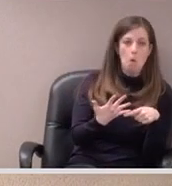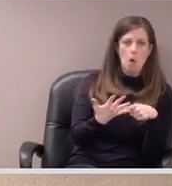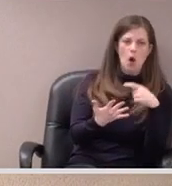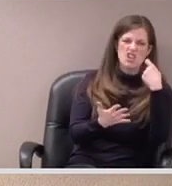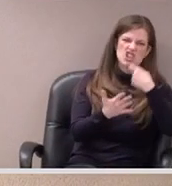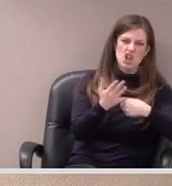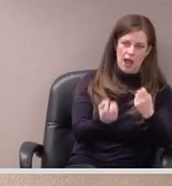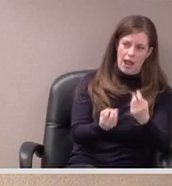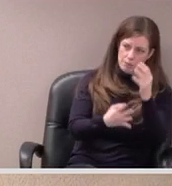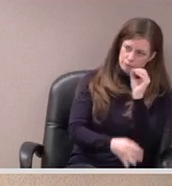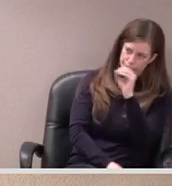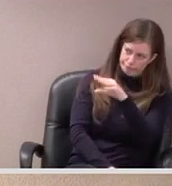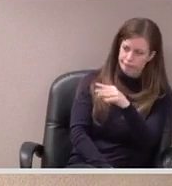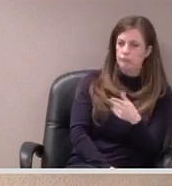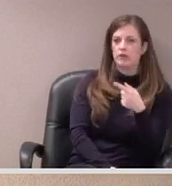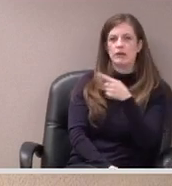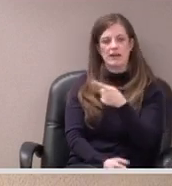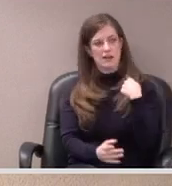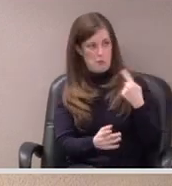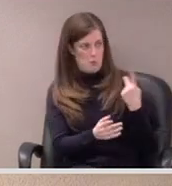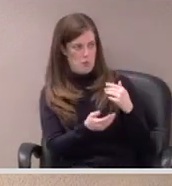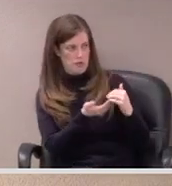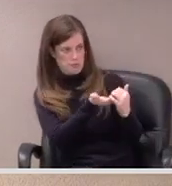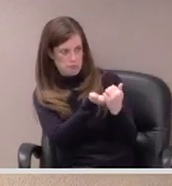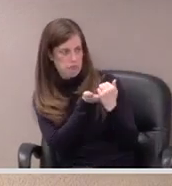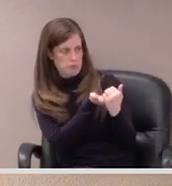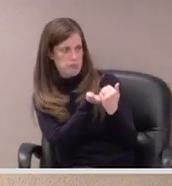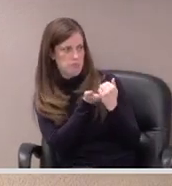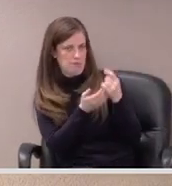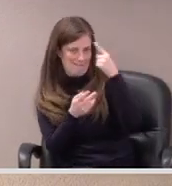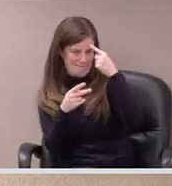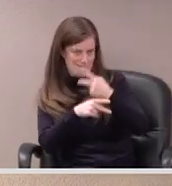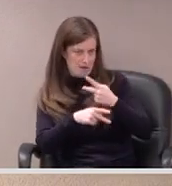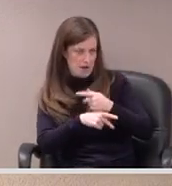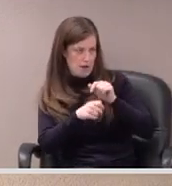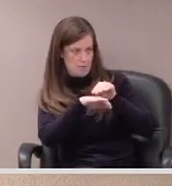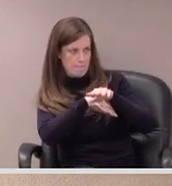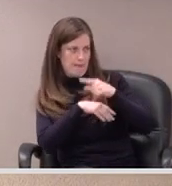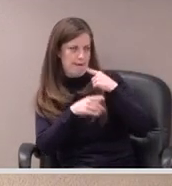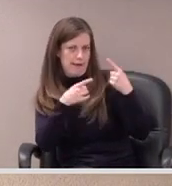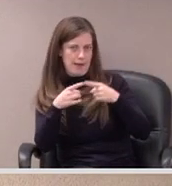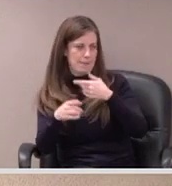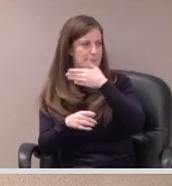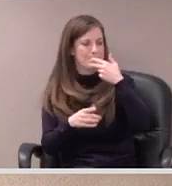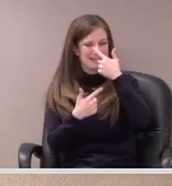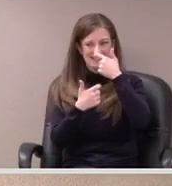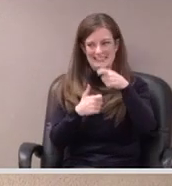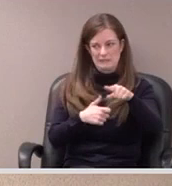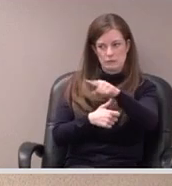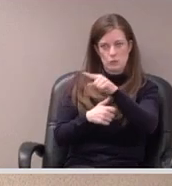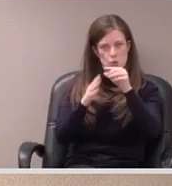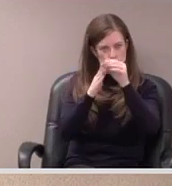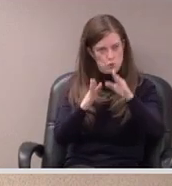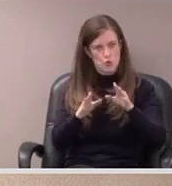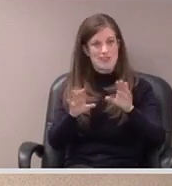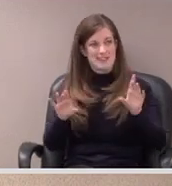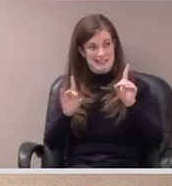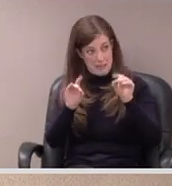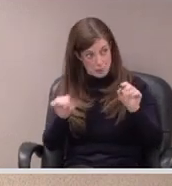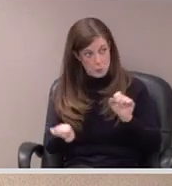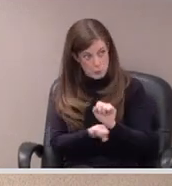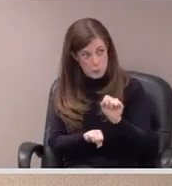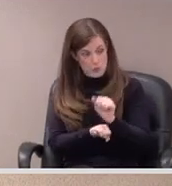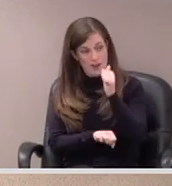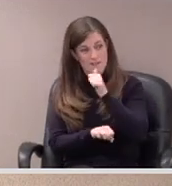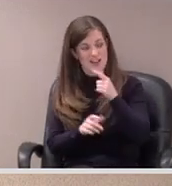And then we work together to figure out how to make that happen in the best interest of our students and those that do the work every day. So